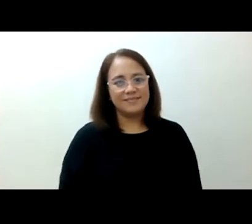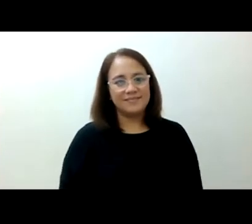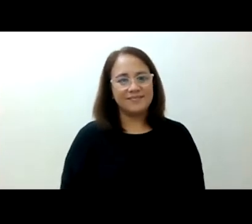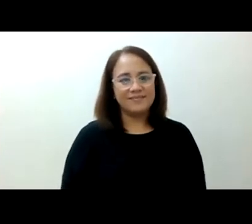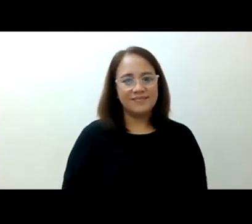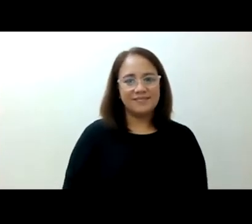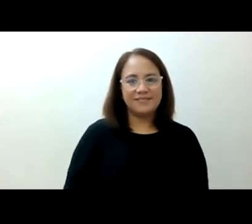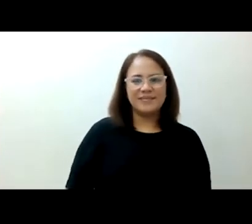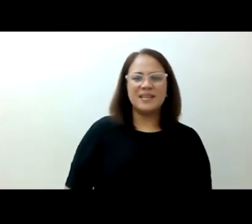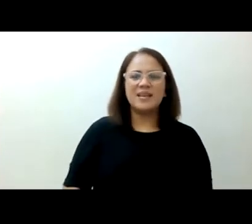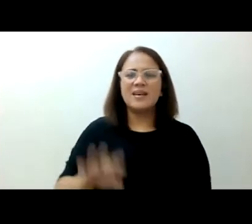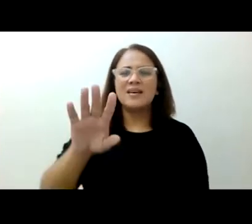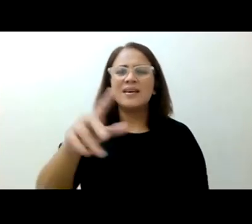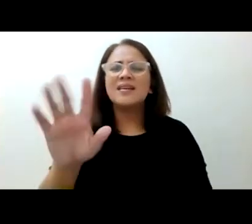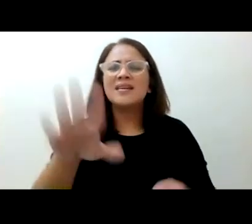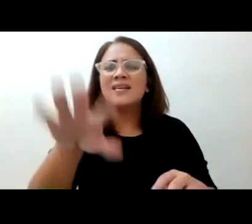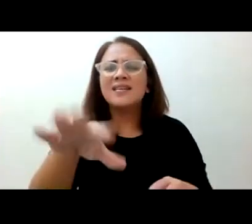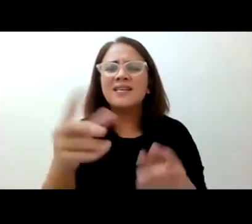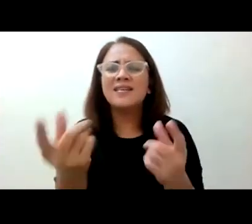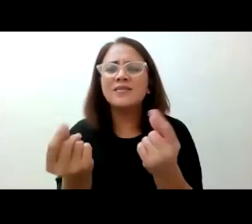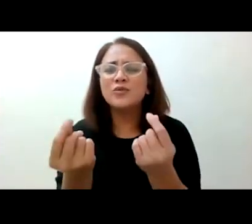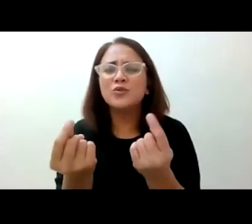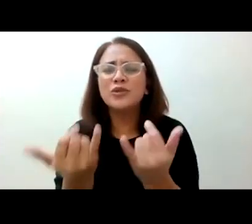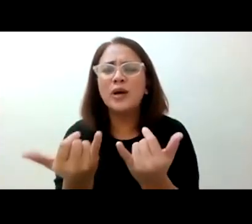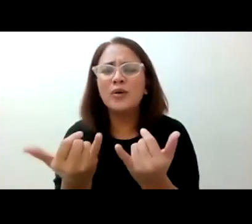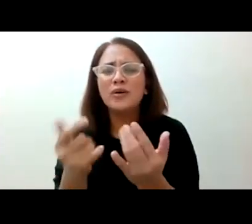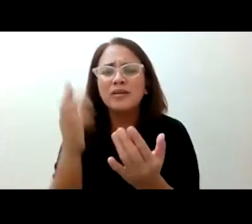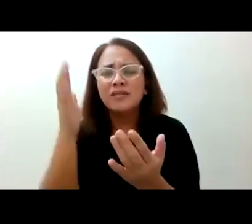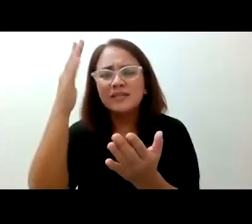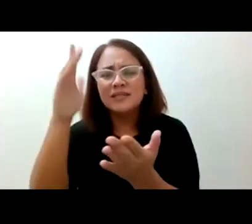What are we doing in our lessons?